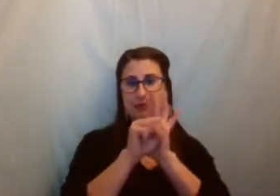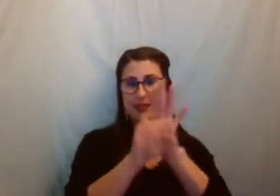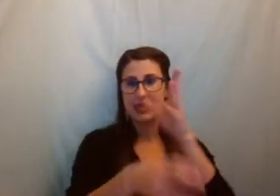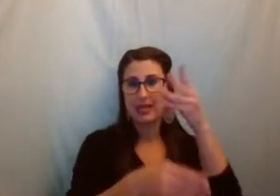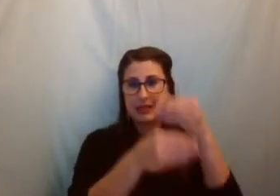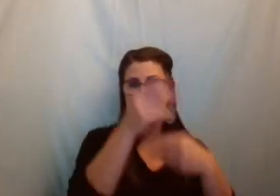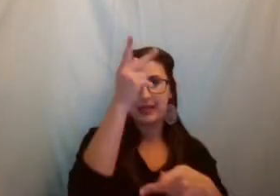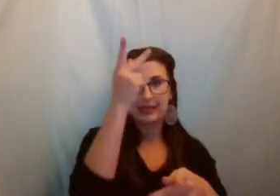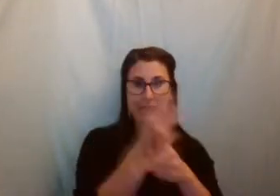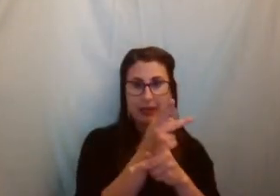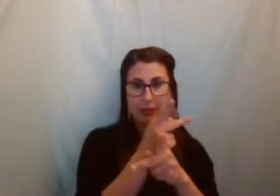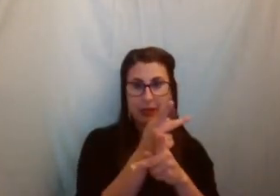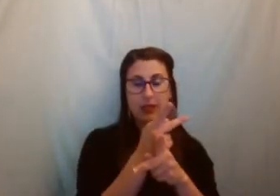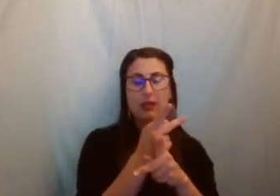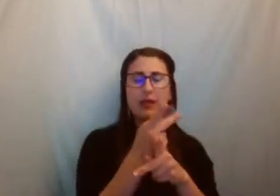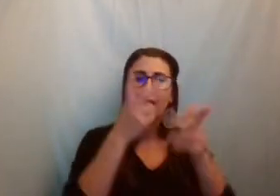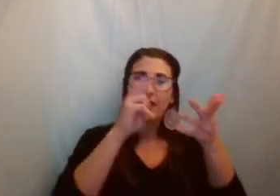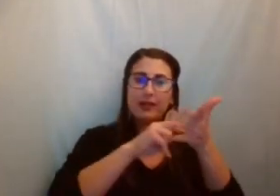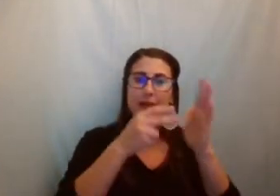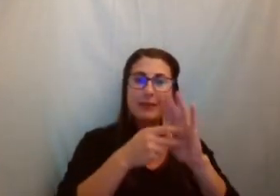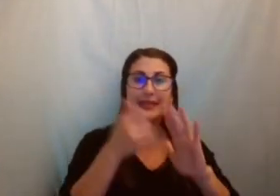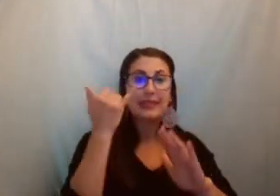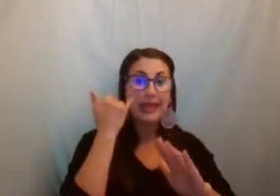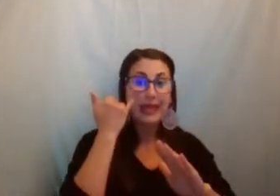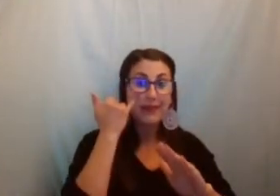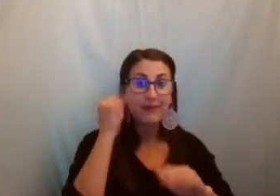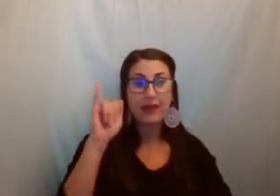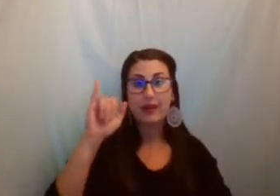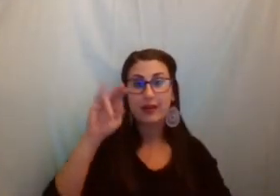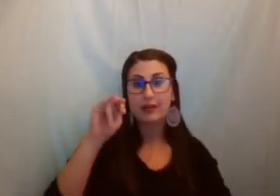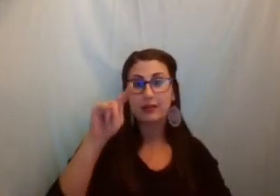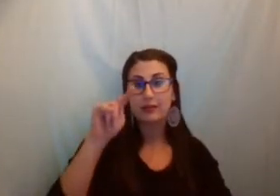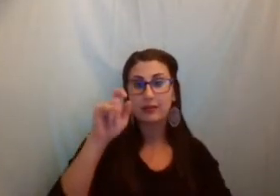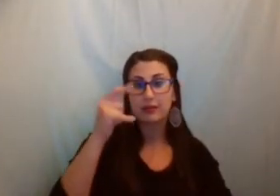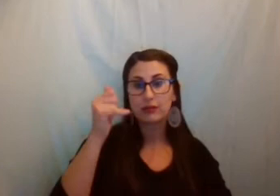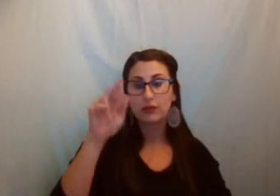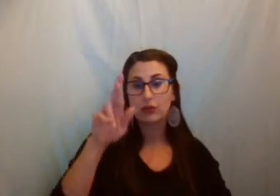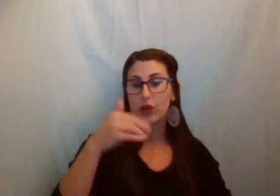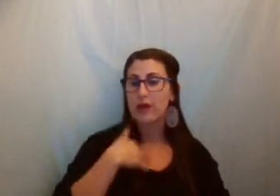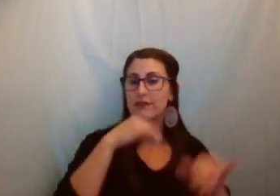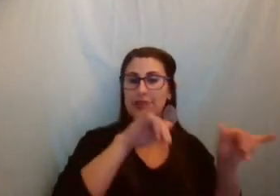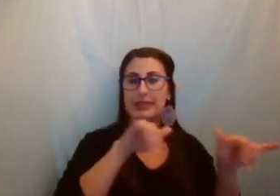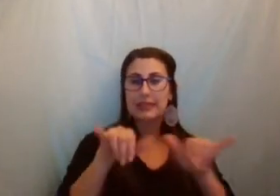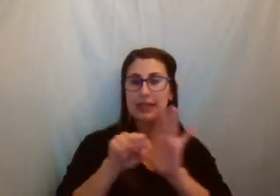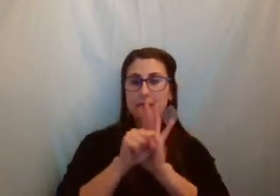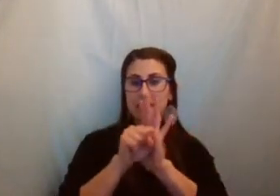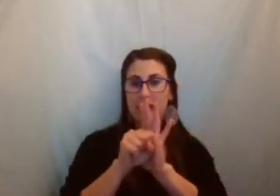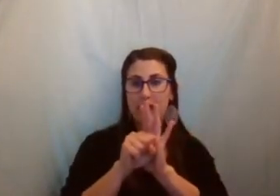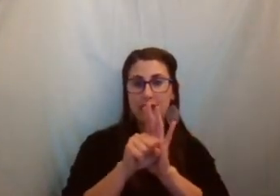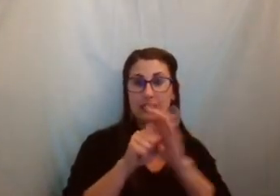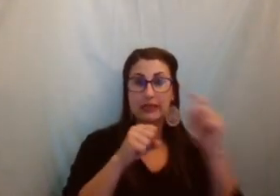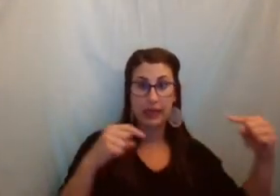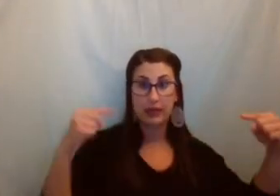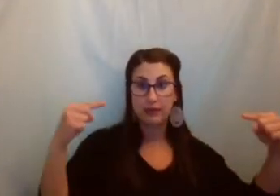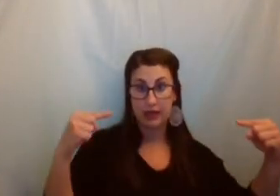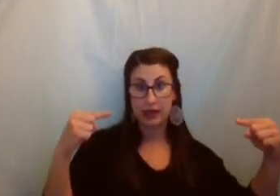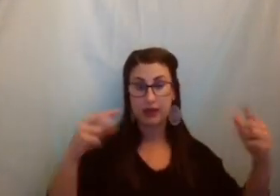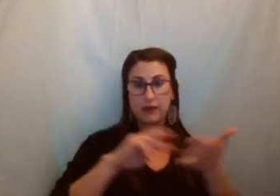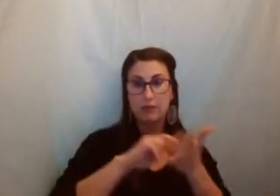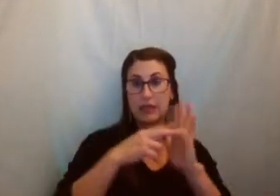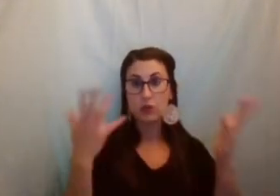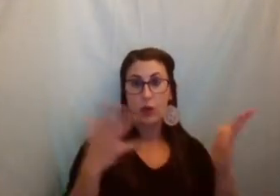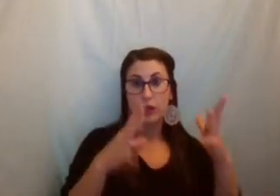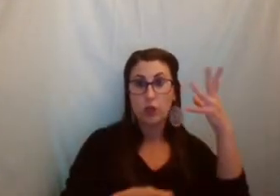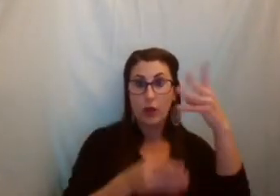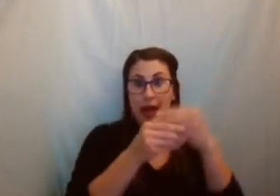and keep. It means if the integers have the same sign, which they do, negative, negative, add the two